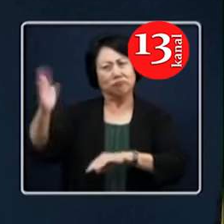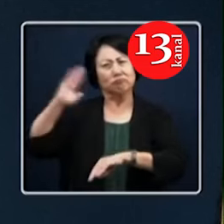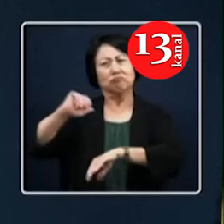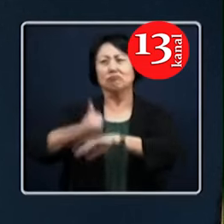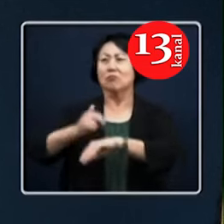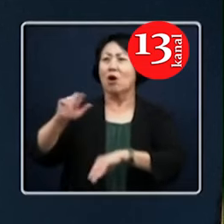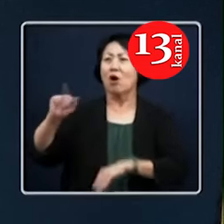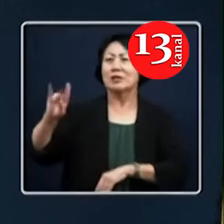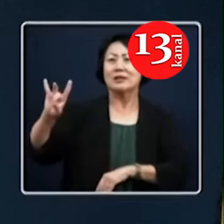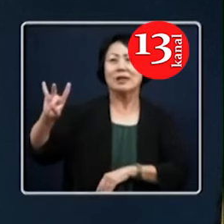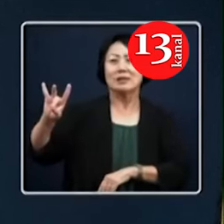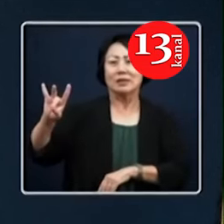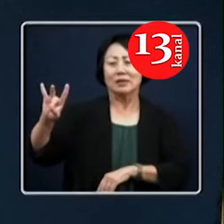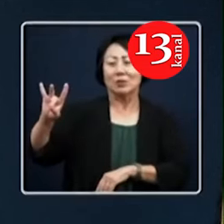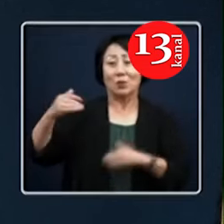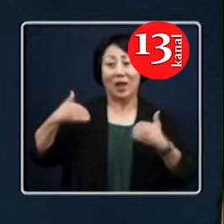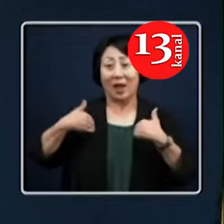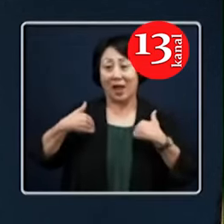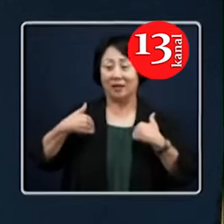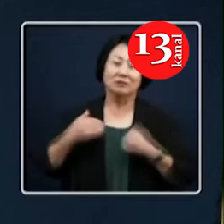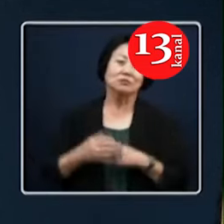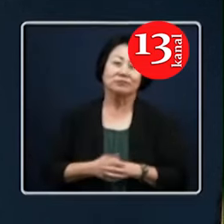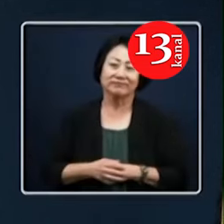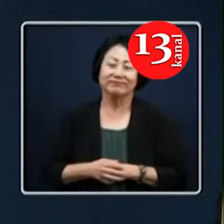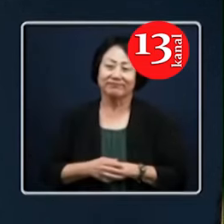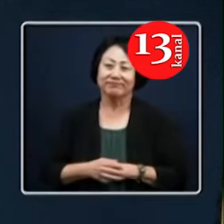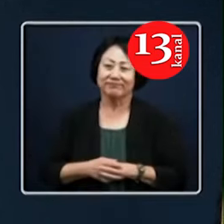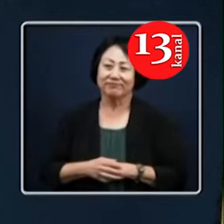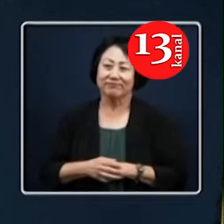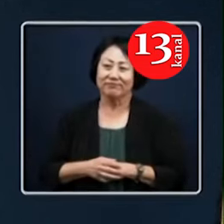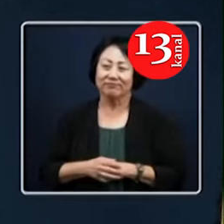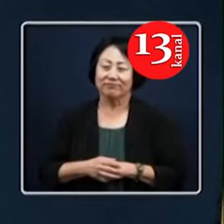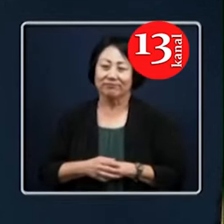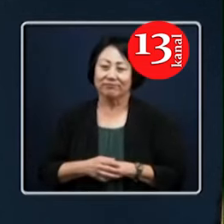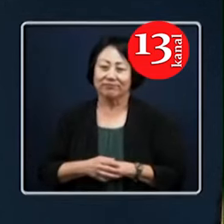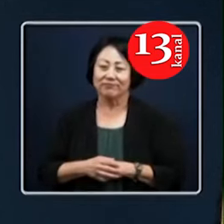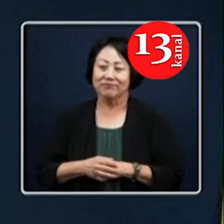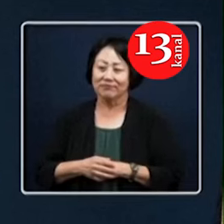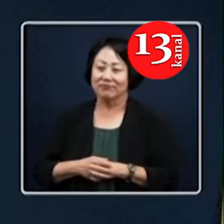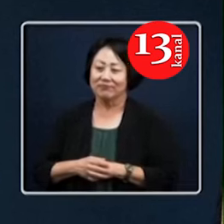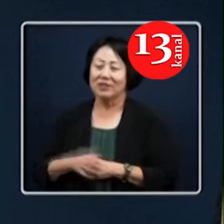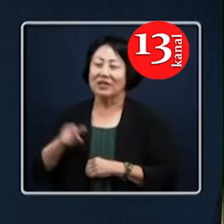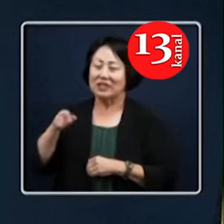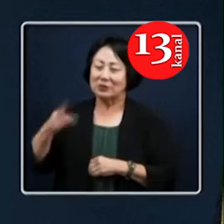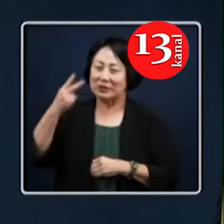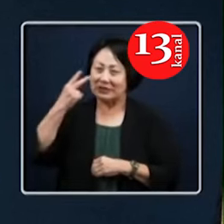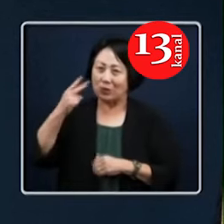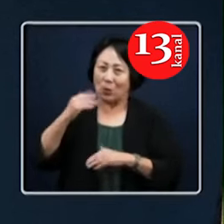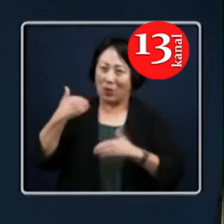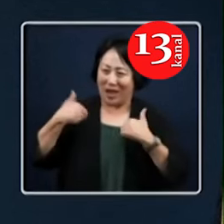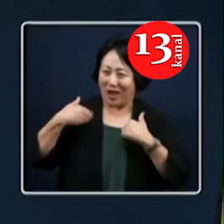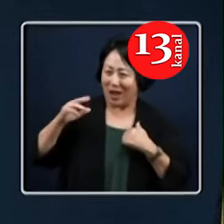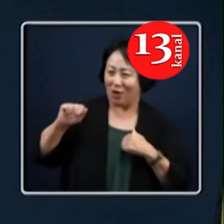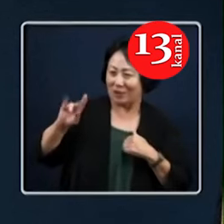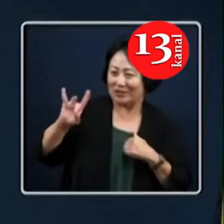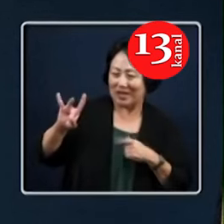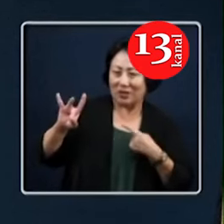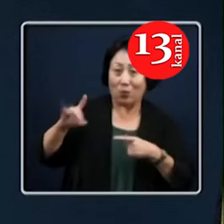faced significant, if not sometimes unprecedented, challenges as the threat